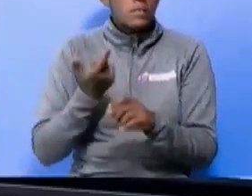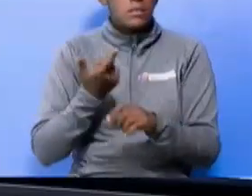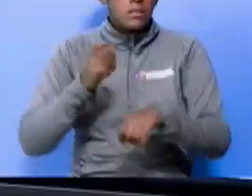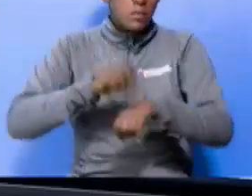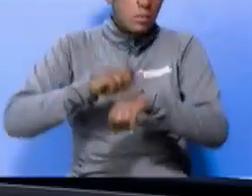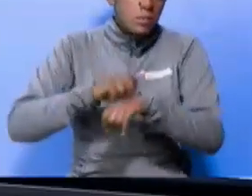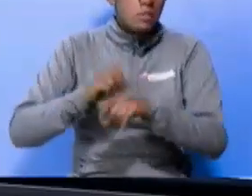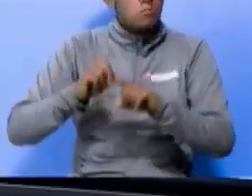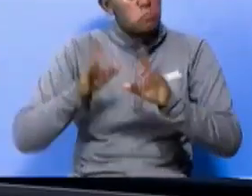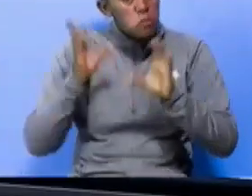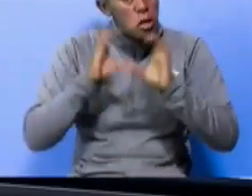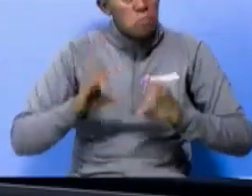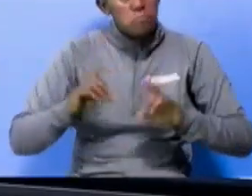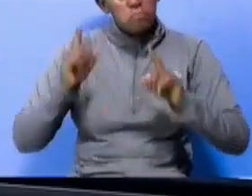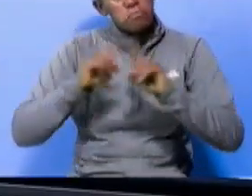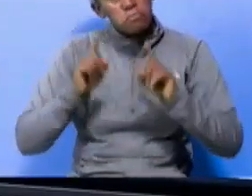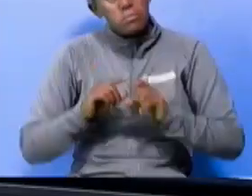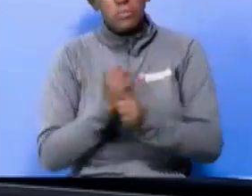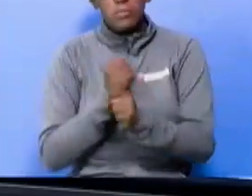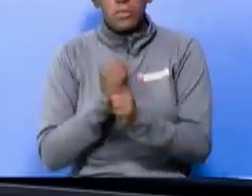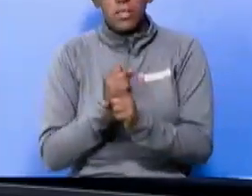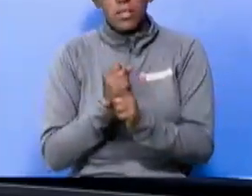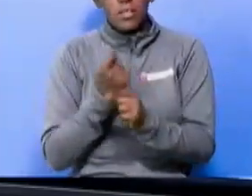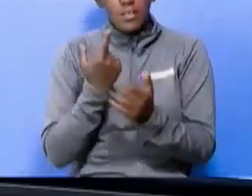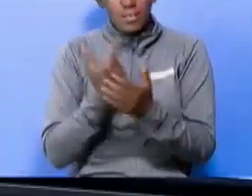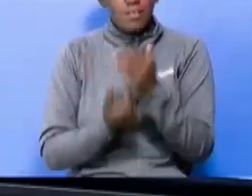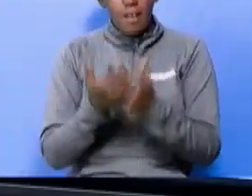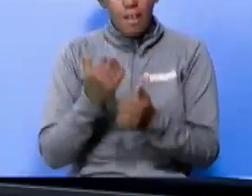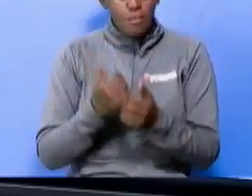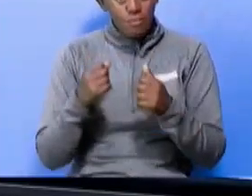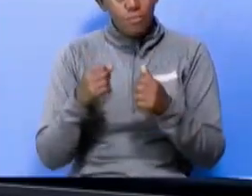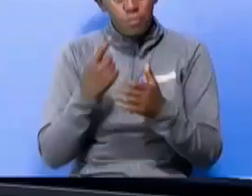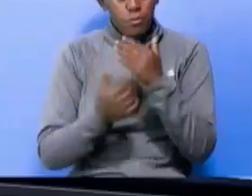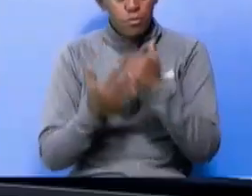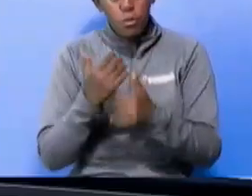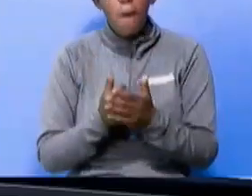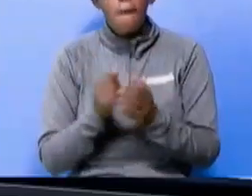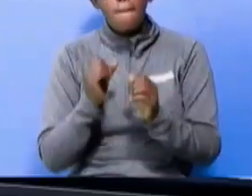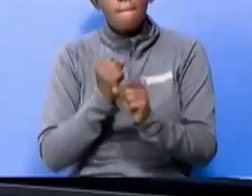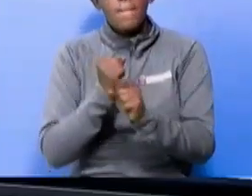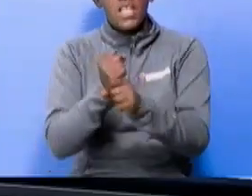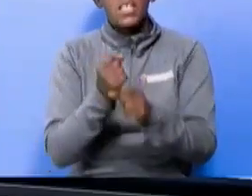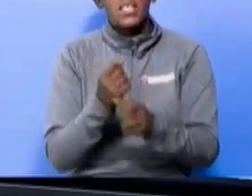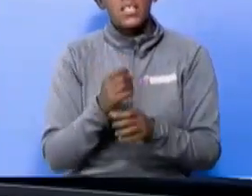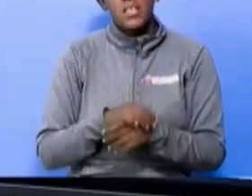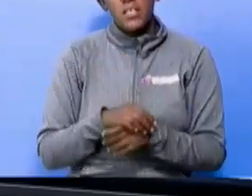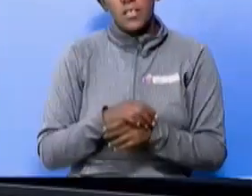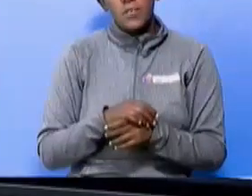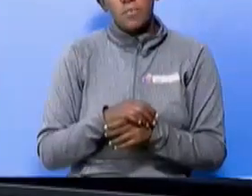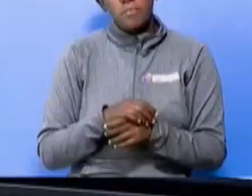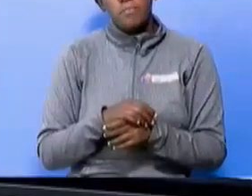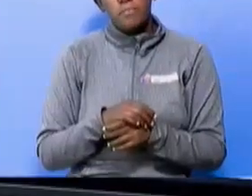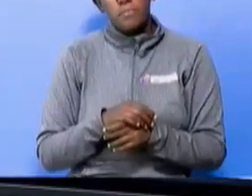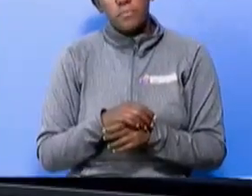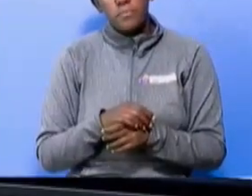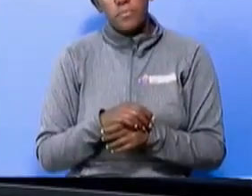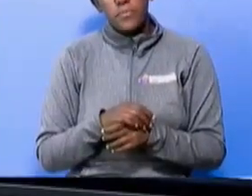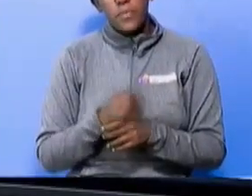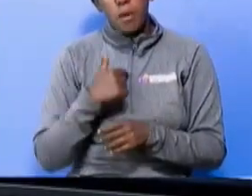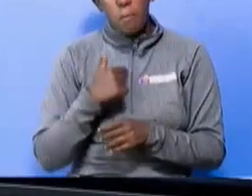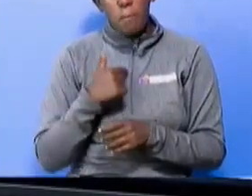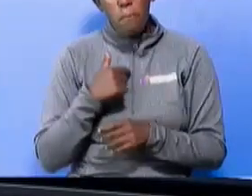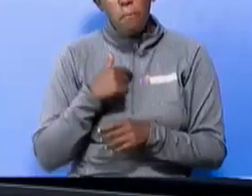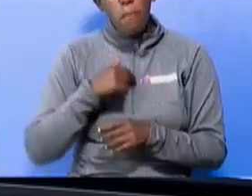etc. Let's go and talk about bring das Brot. Yeah. My